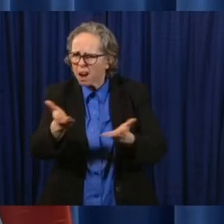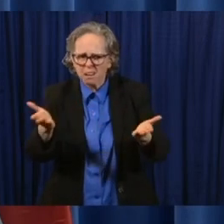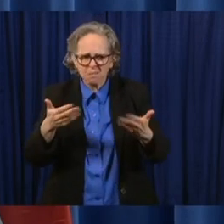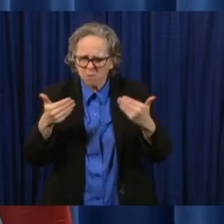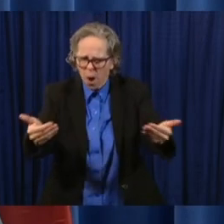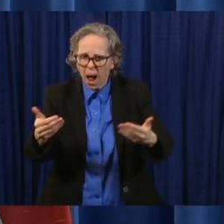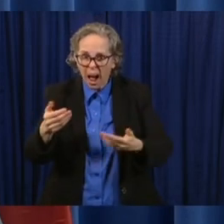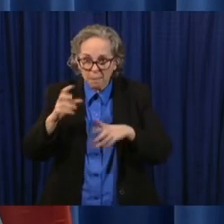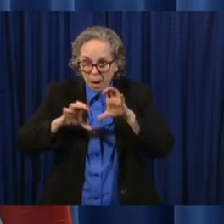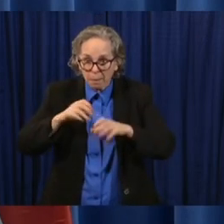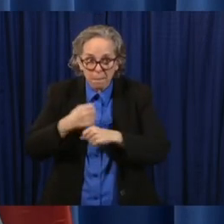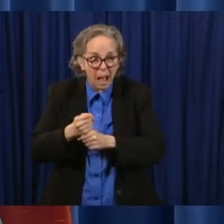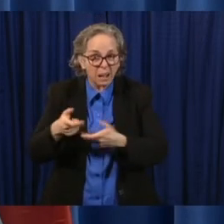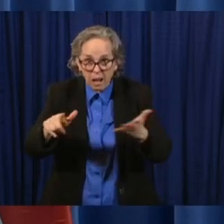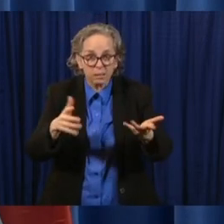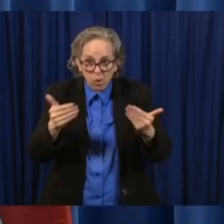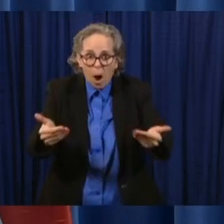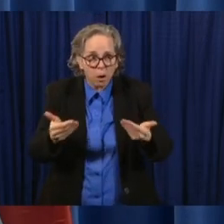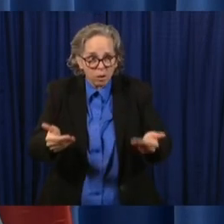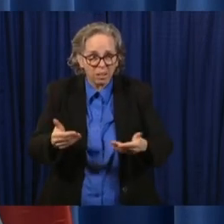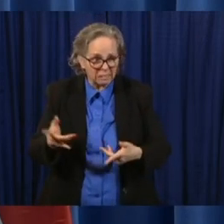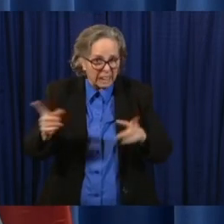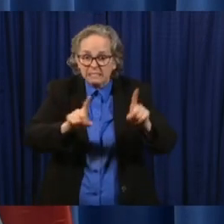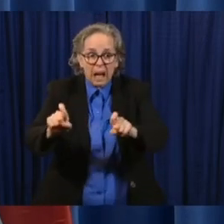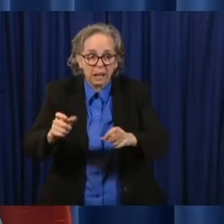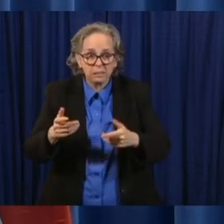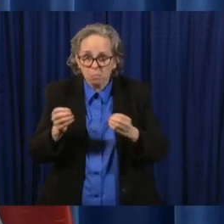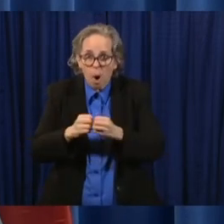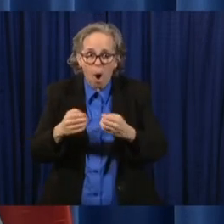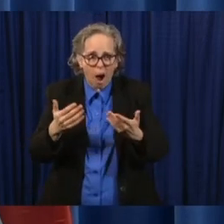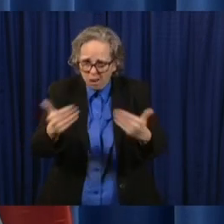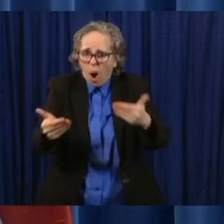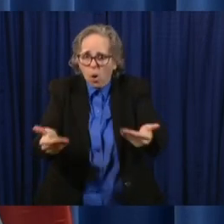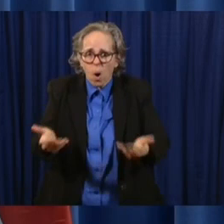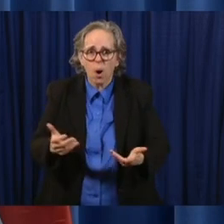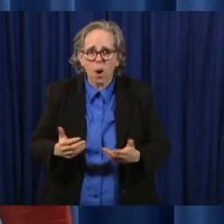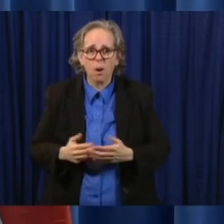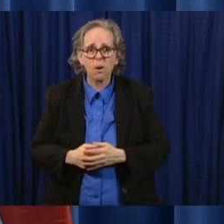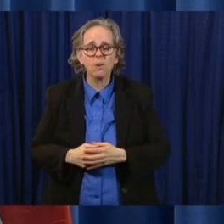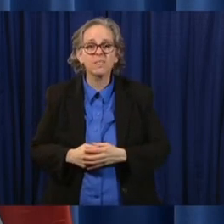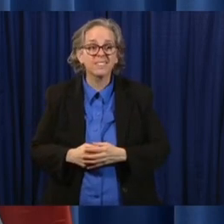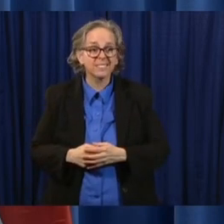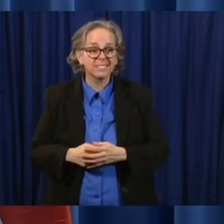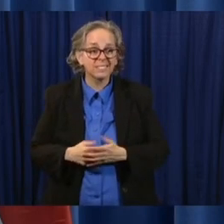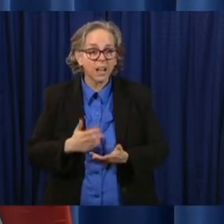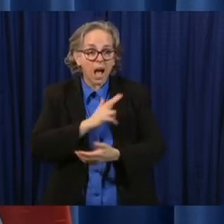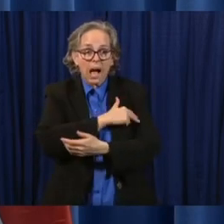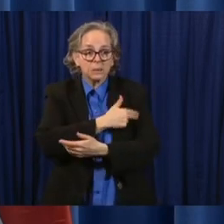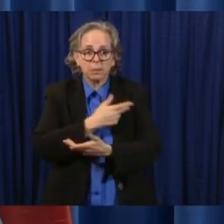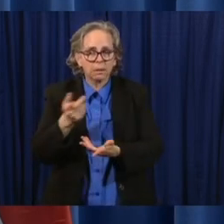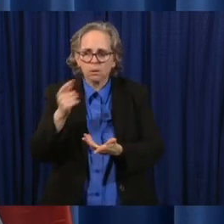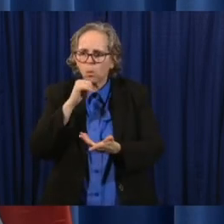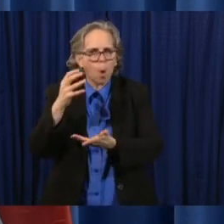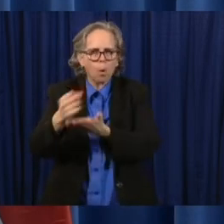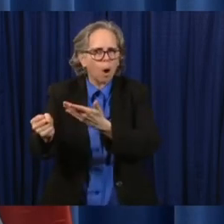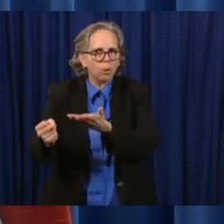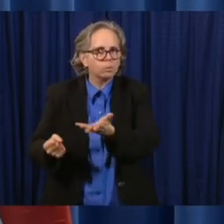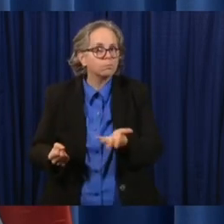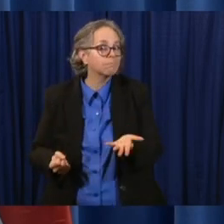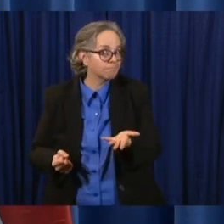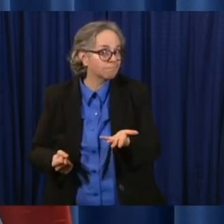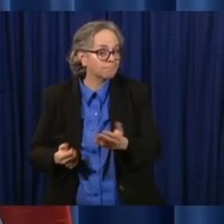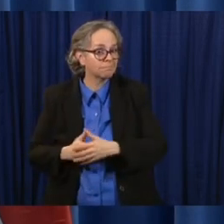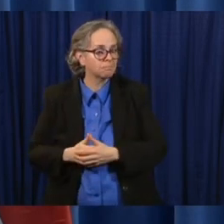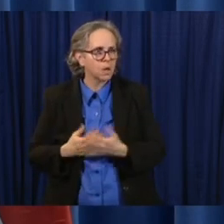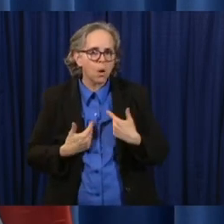the supply chain of reagent the hospitals don't have to worry about that supply chain, and that they know that they